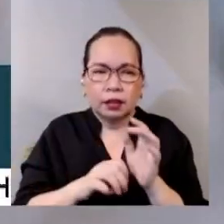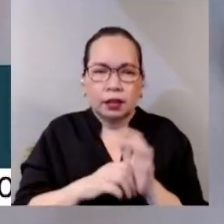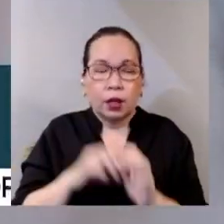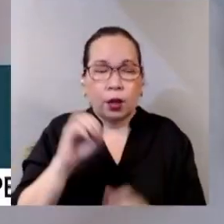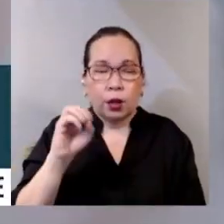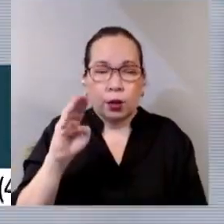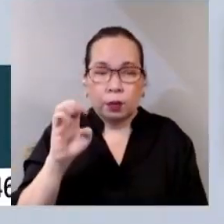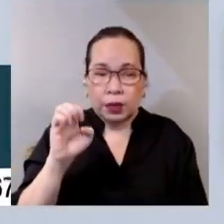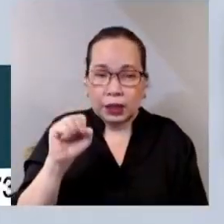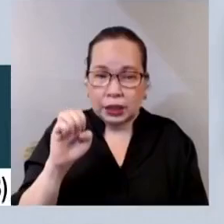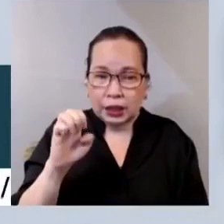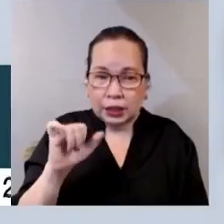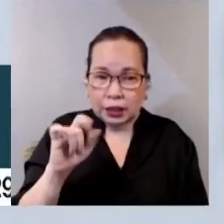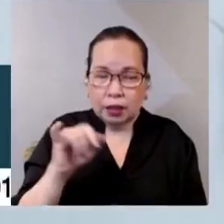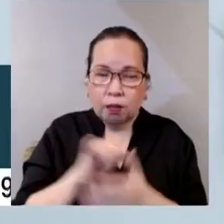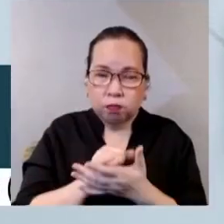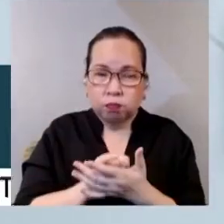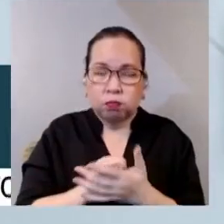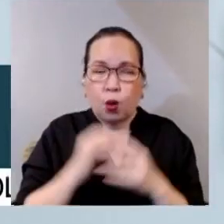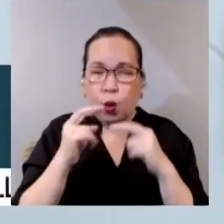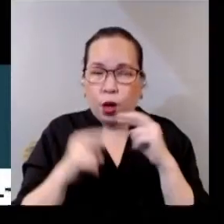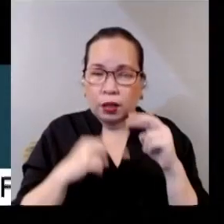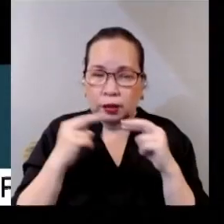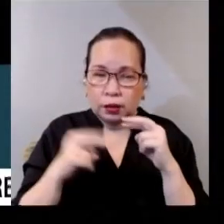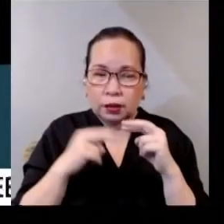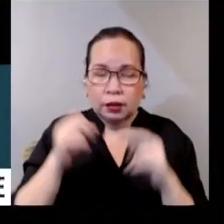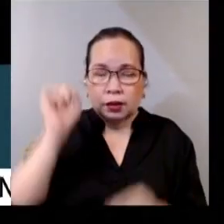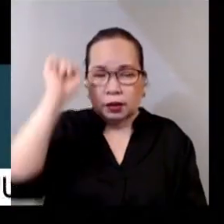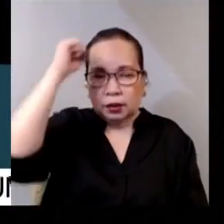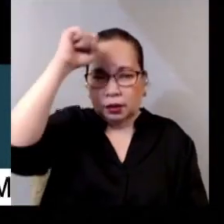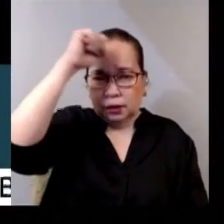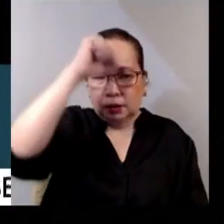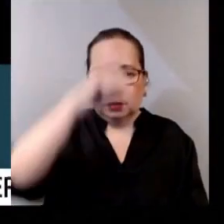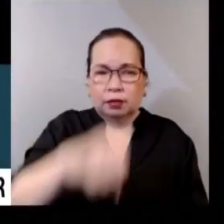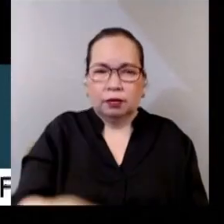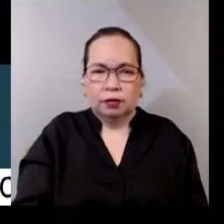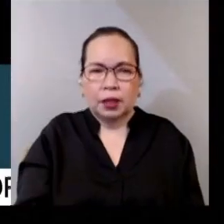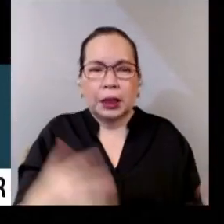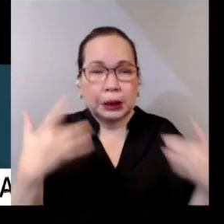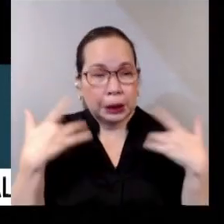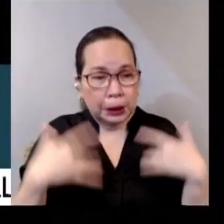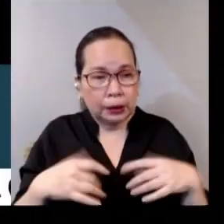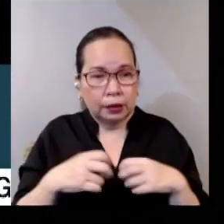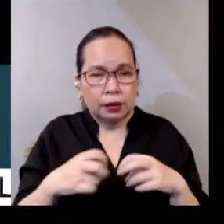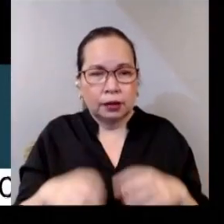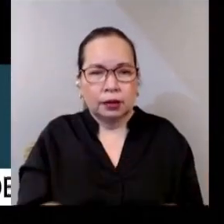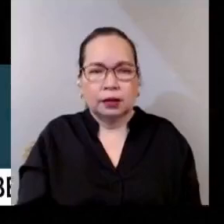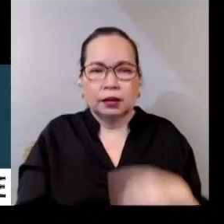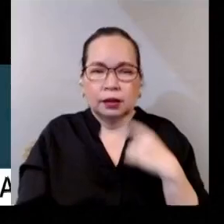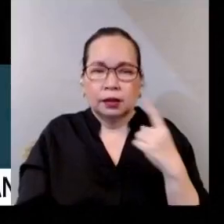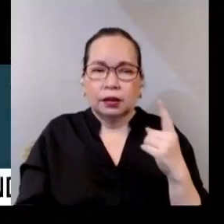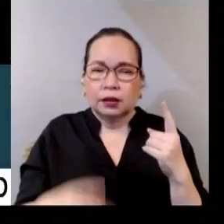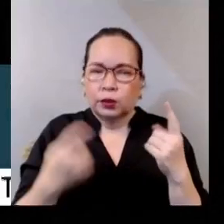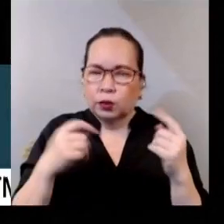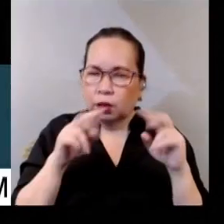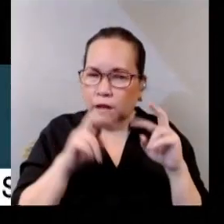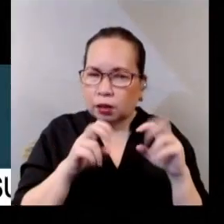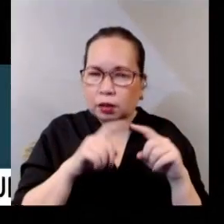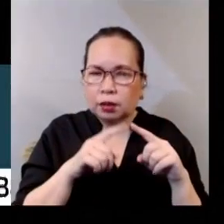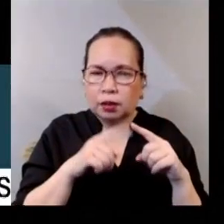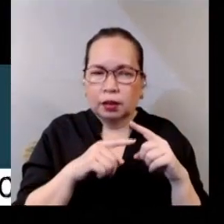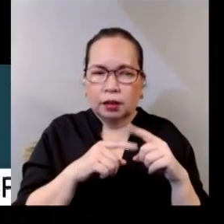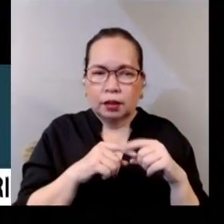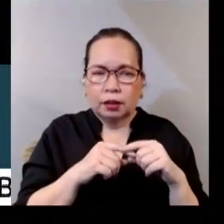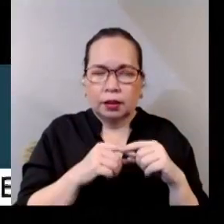autism, depression, and schizophrenia. The first two applications we're going to aim for in humans are restoring